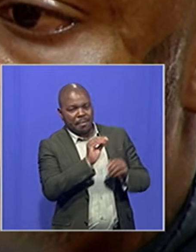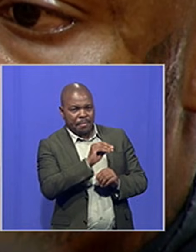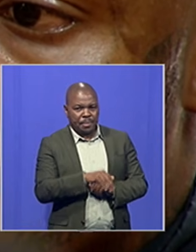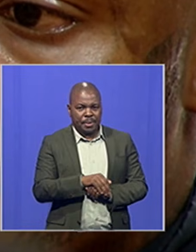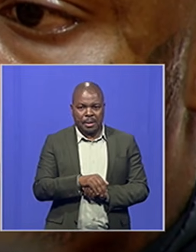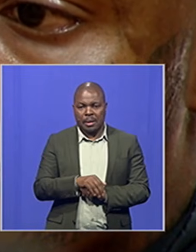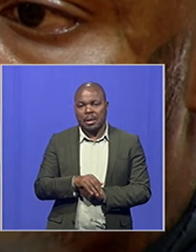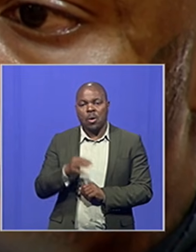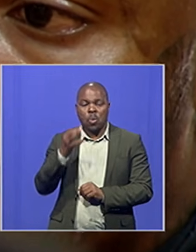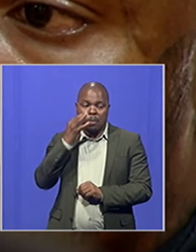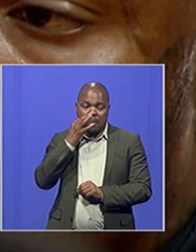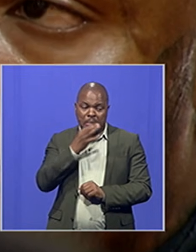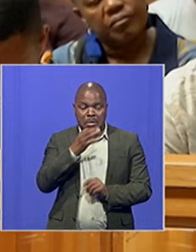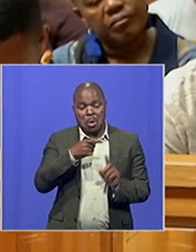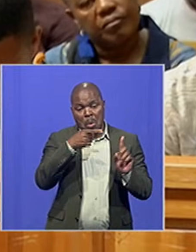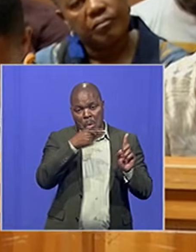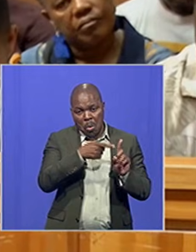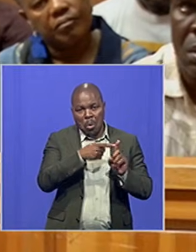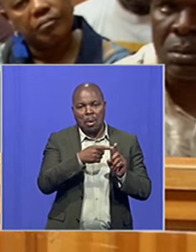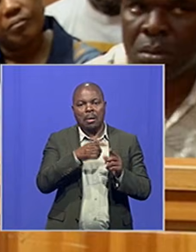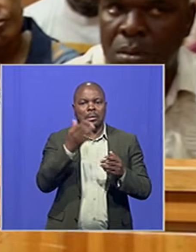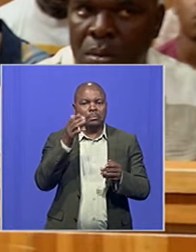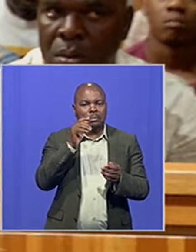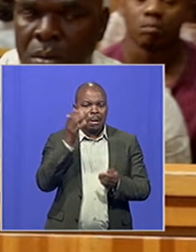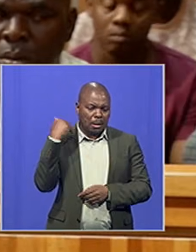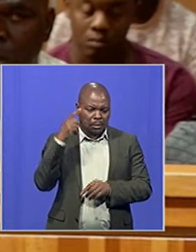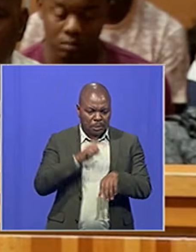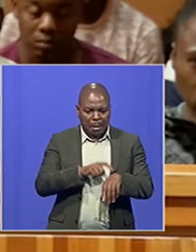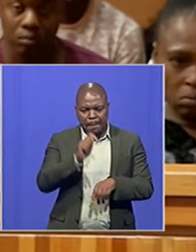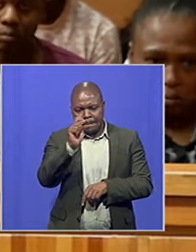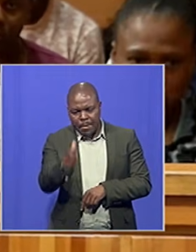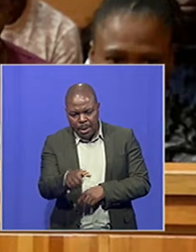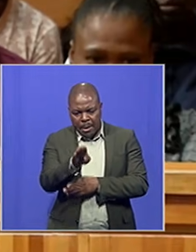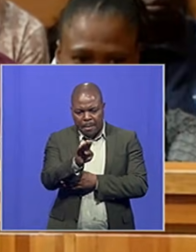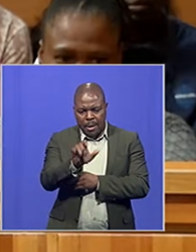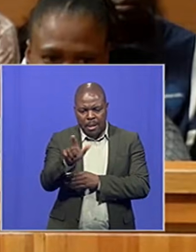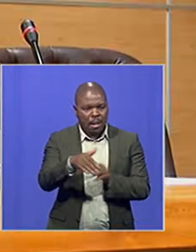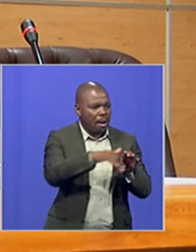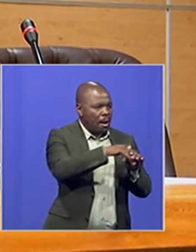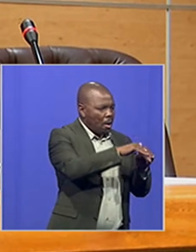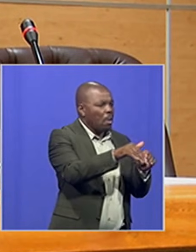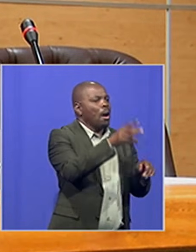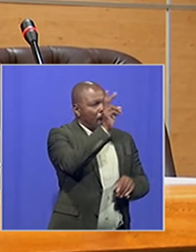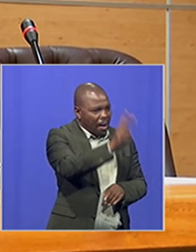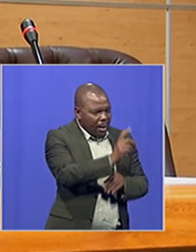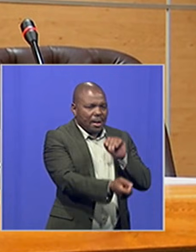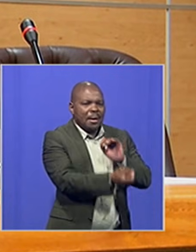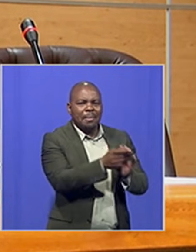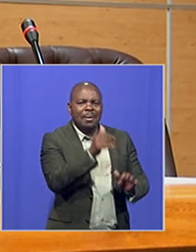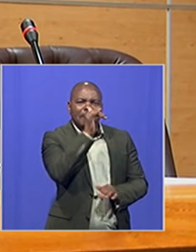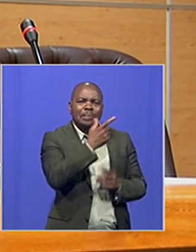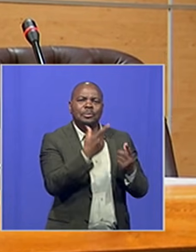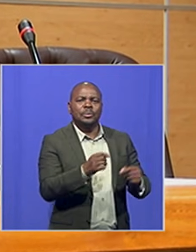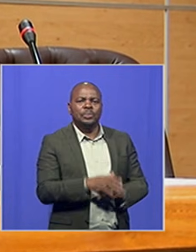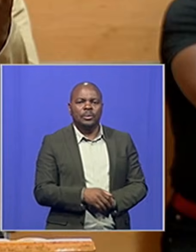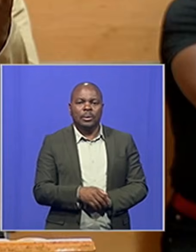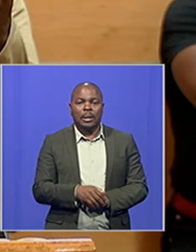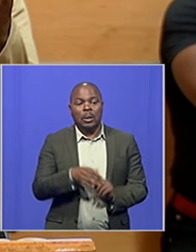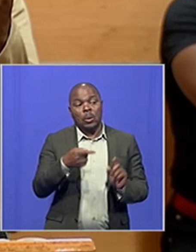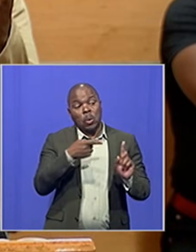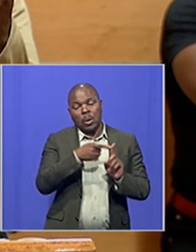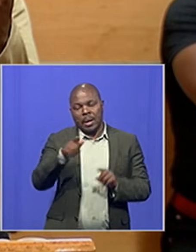o dirile bontsi jwa melato ya gagwe a ntse a golotswe ka beili. In fact, when he was arrested for the attempted murder in